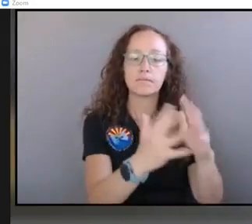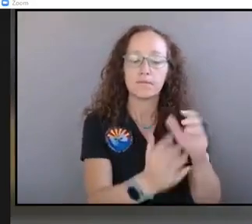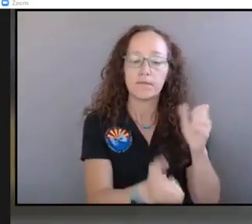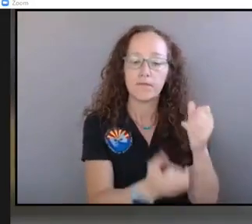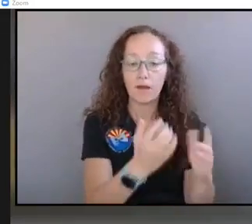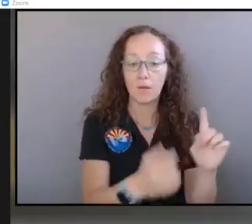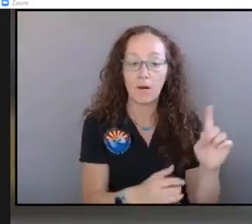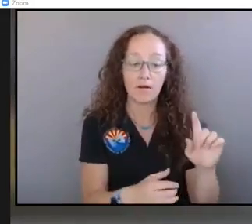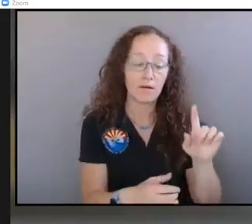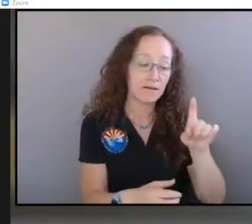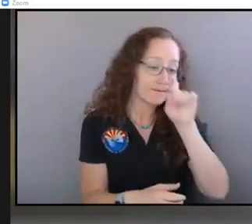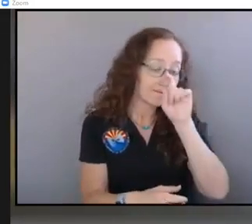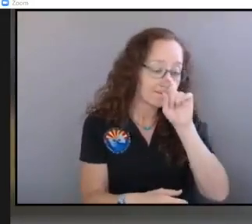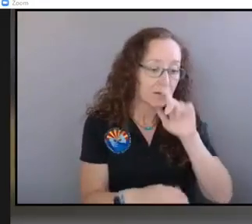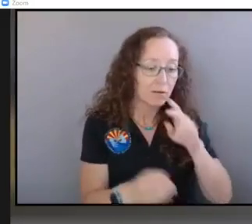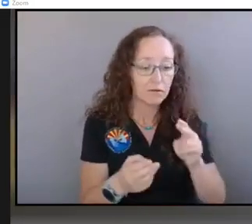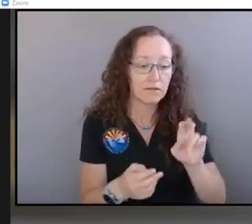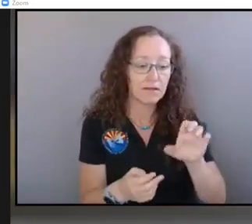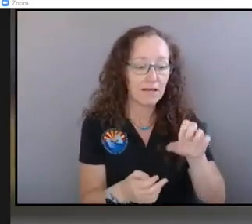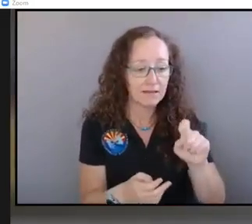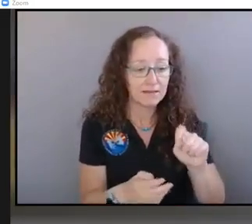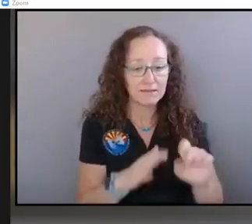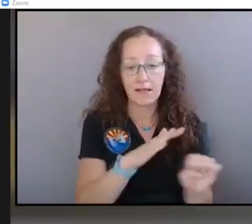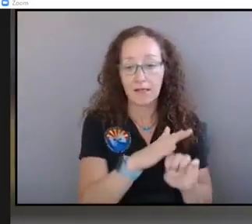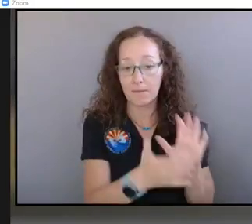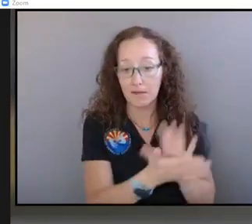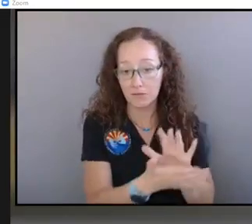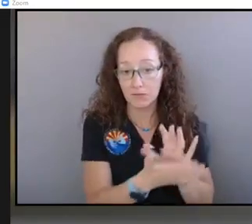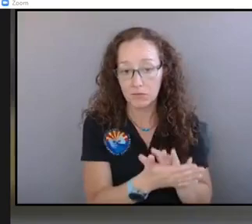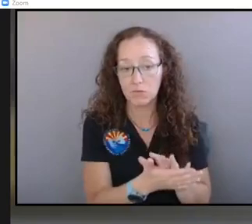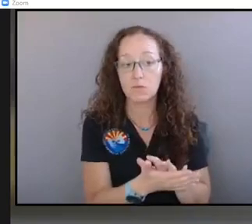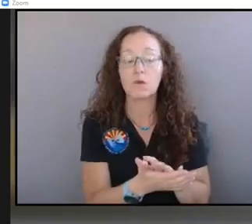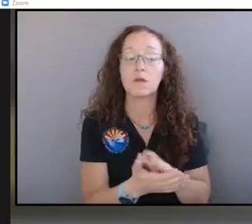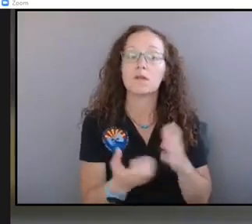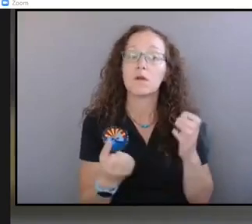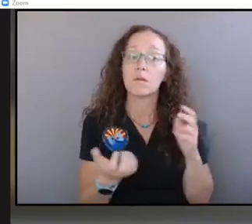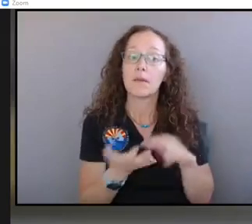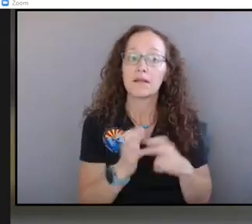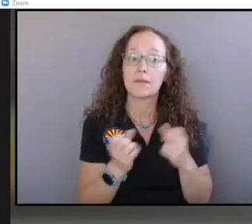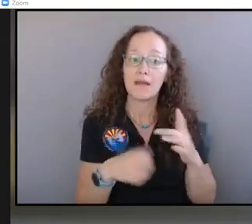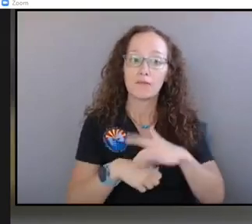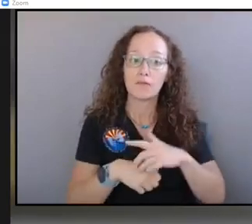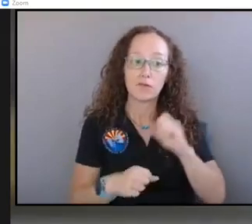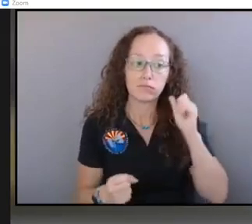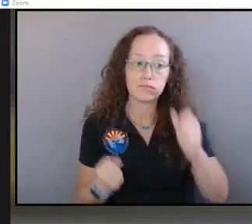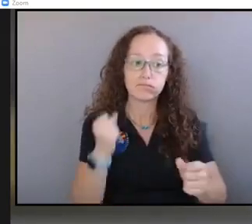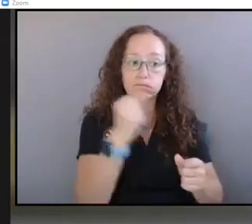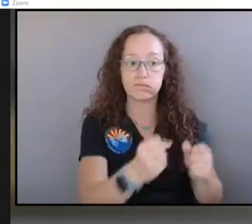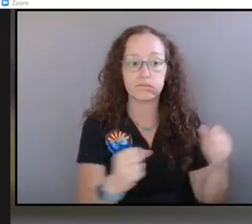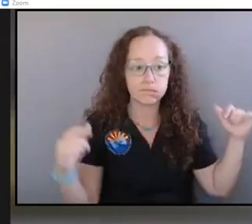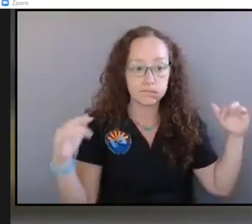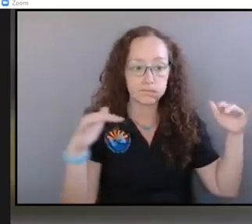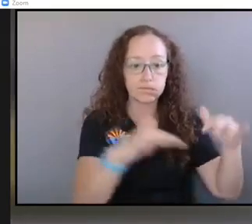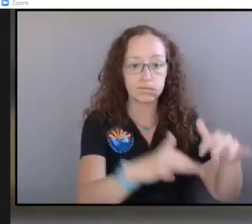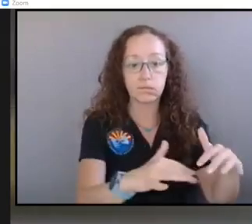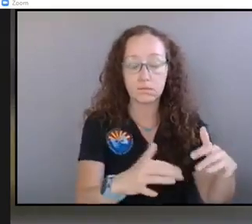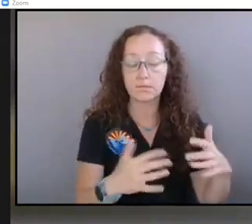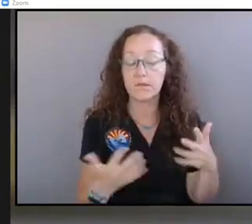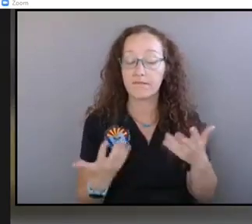School. So there are lots of resources coming into our area. I drove around there today.